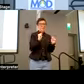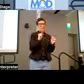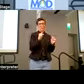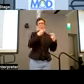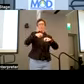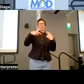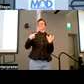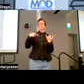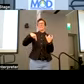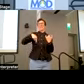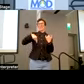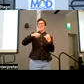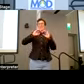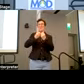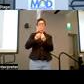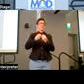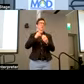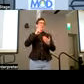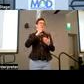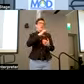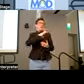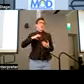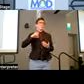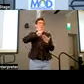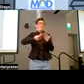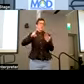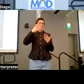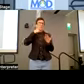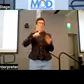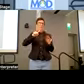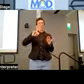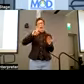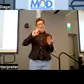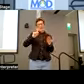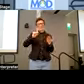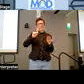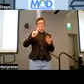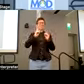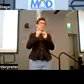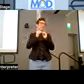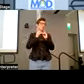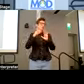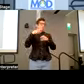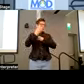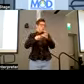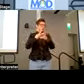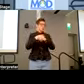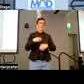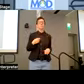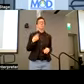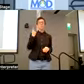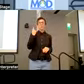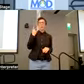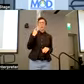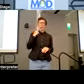administration as the cabinet secretary for IT and digital and security. And what I would say is that, you know, when I first,